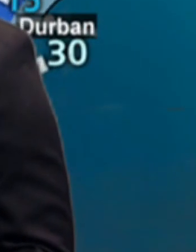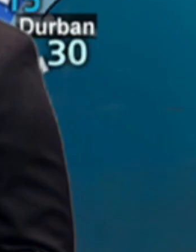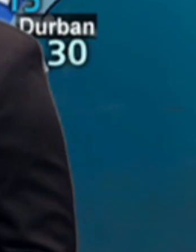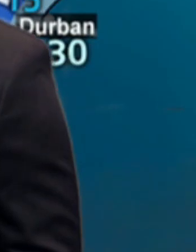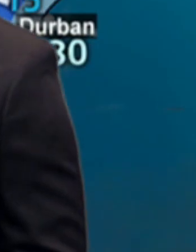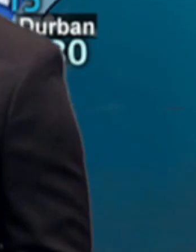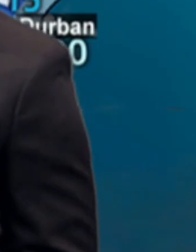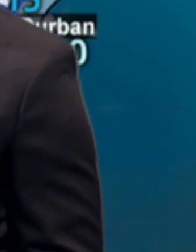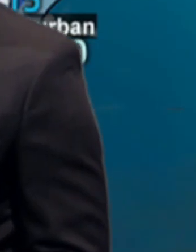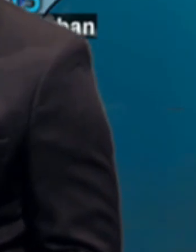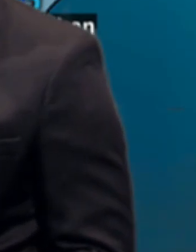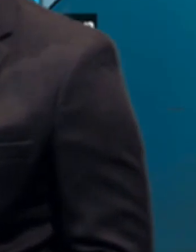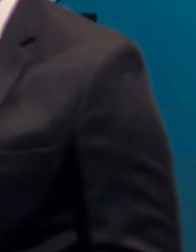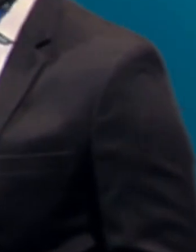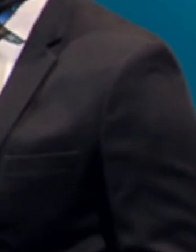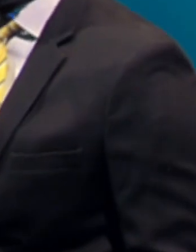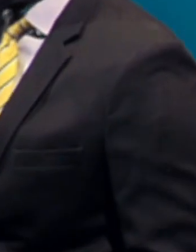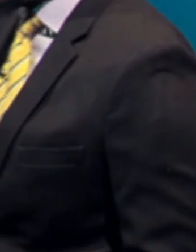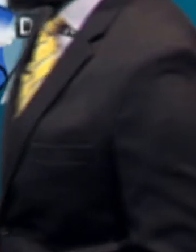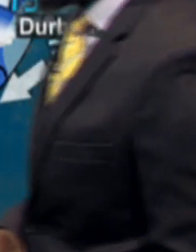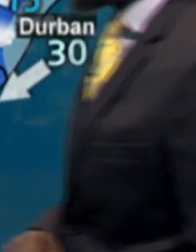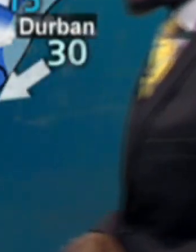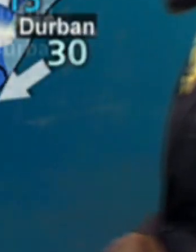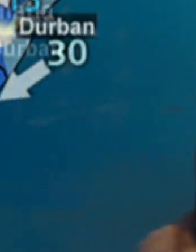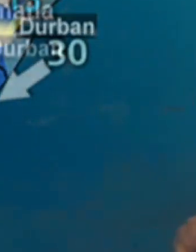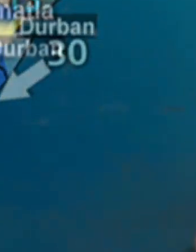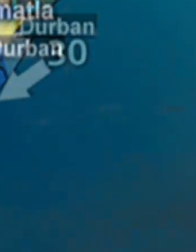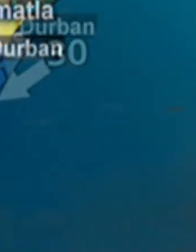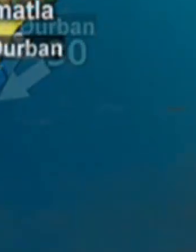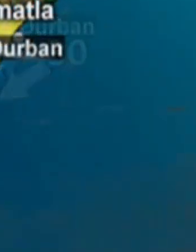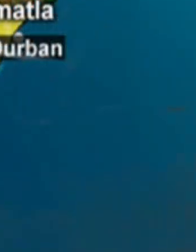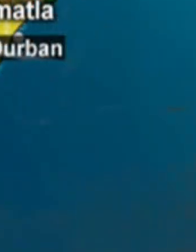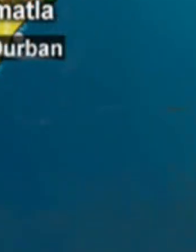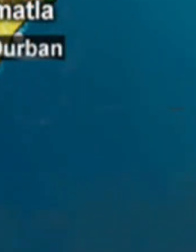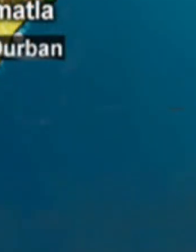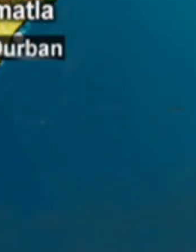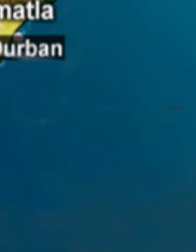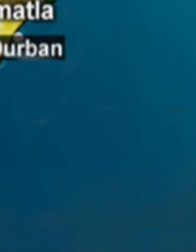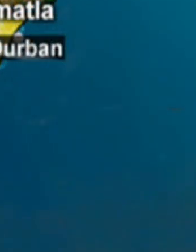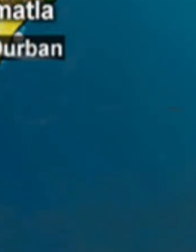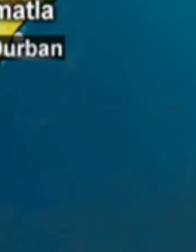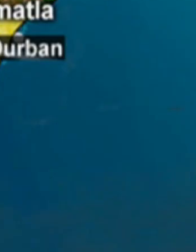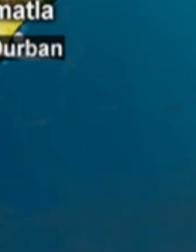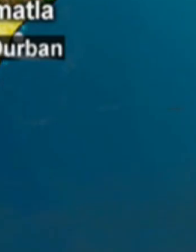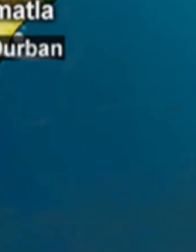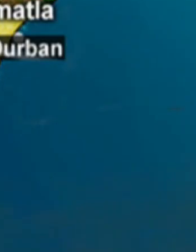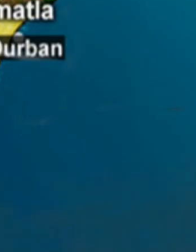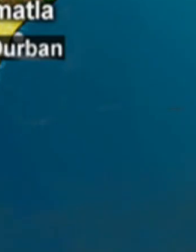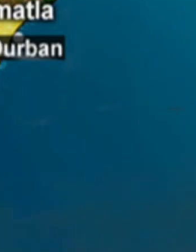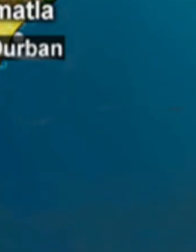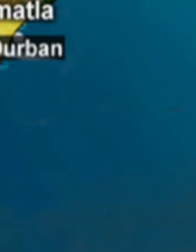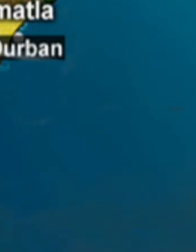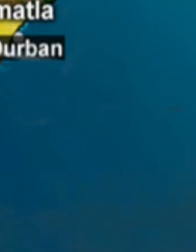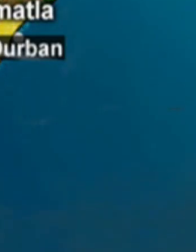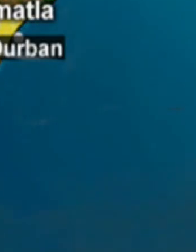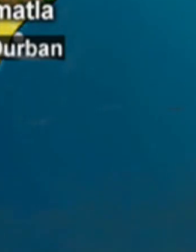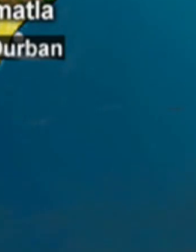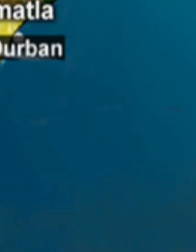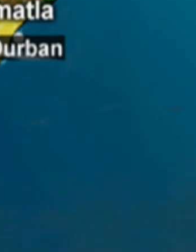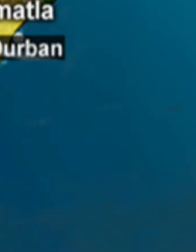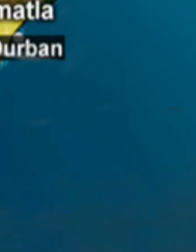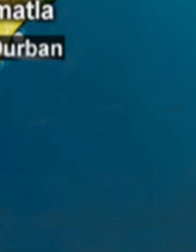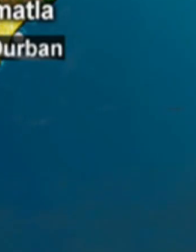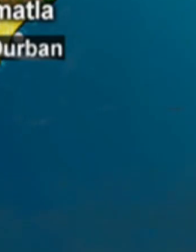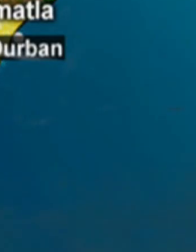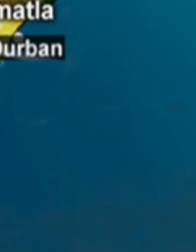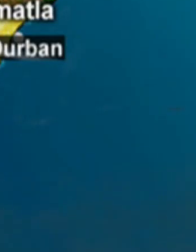hona ka haro Kapa Bophirima ya fitla hona ka haro Kapa Leboa ha pula tse boletsweng ha semaka jeno ba pula blipi ba tsa tlhokomedisa hore dipula di tlahle ho ne tsena